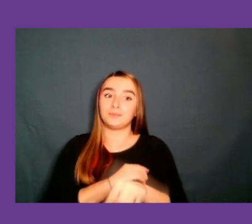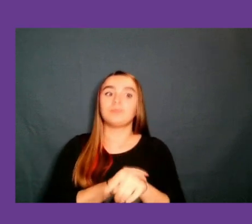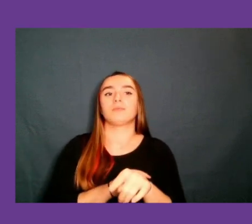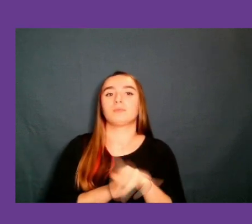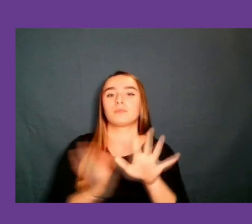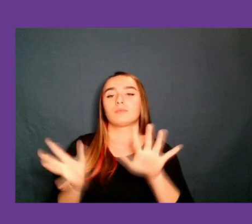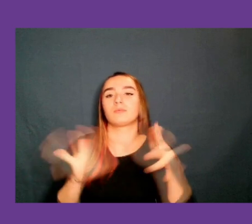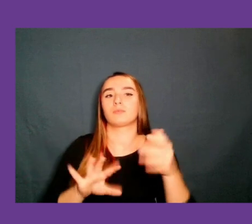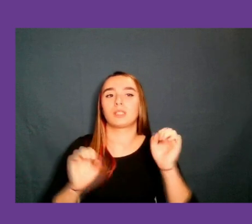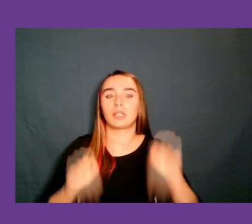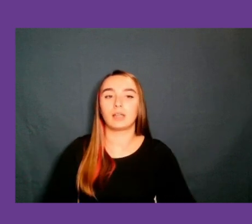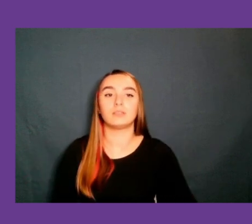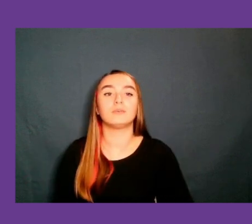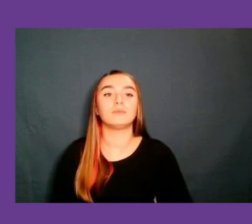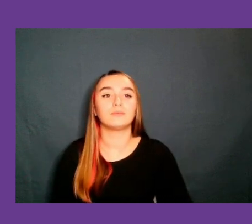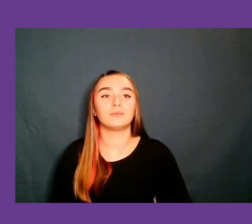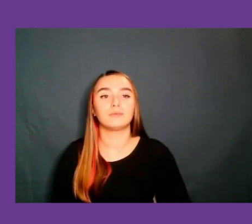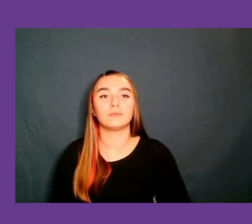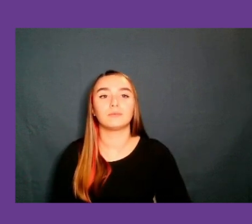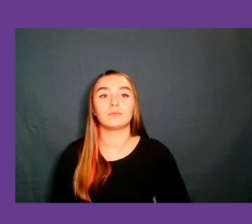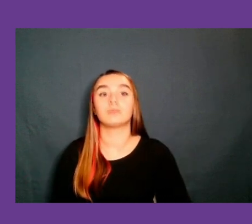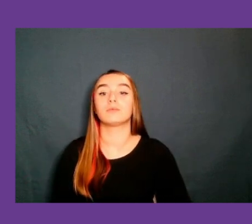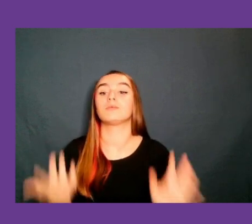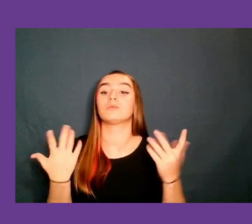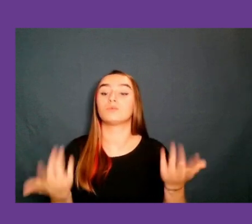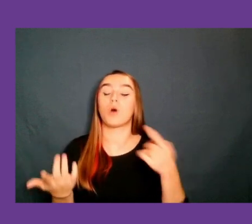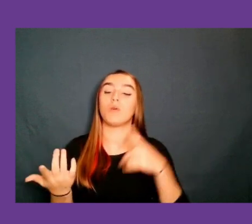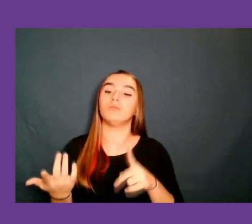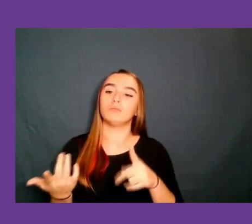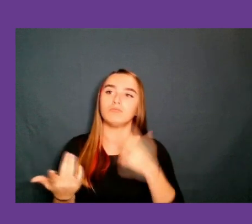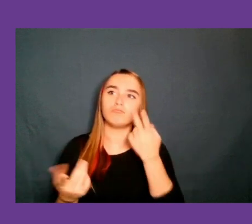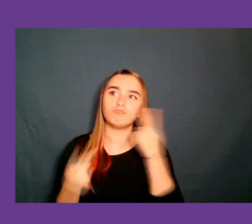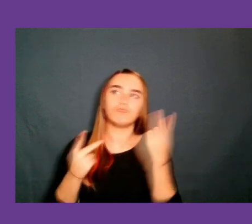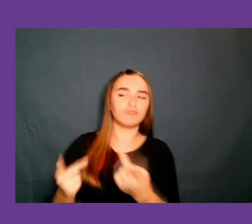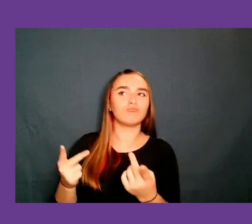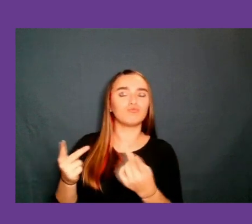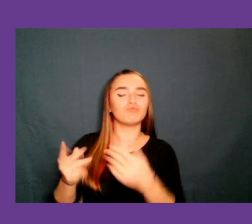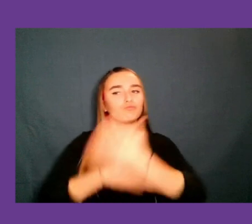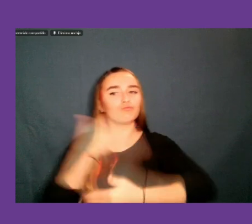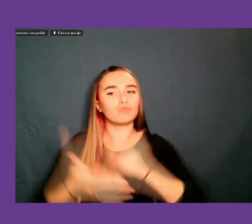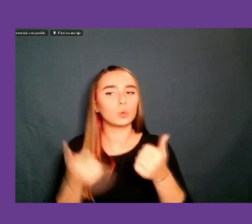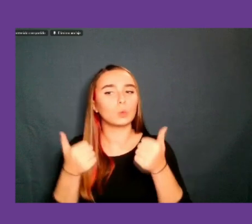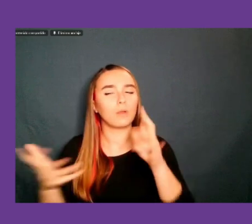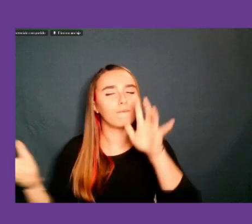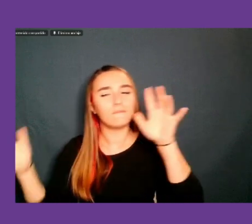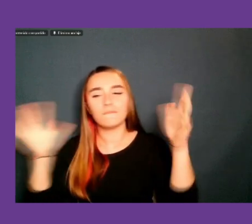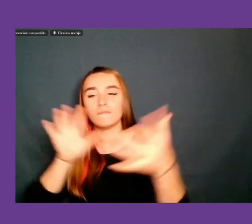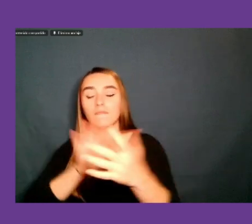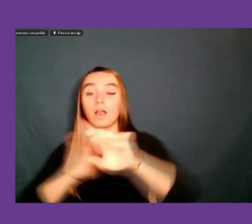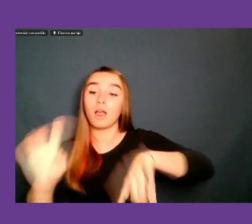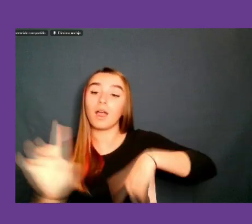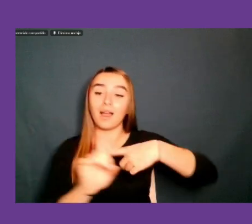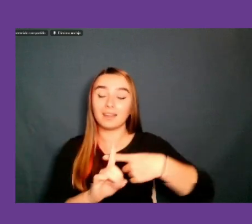and I think this is a very good sign that it's doing a lot of good and also can be very useful in